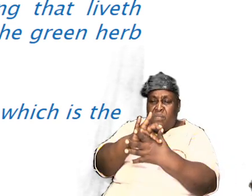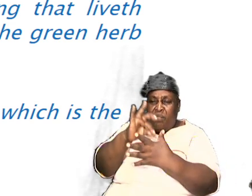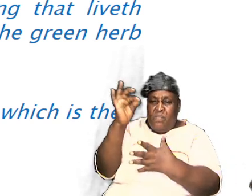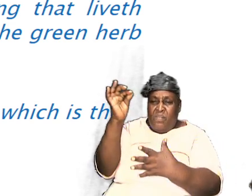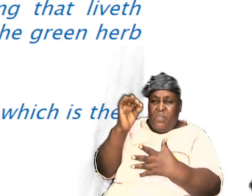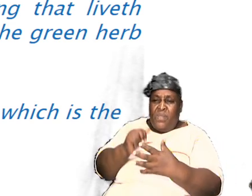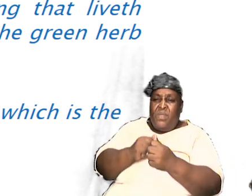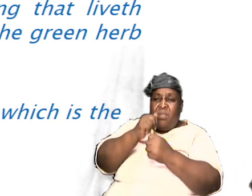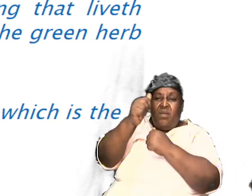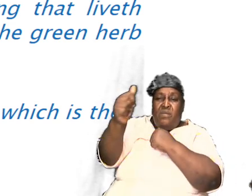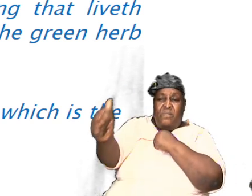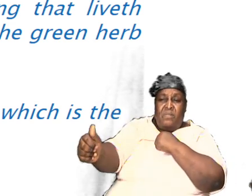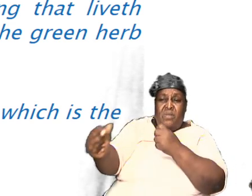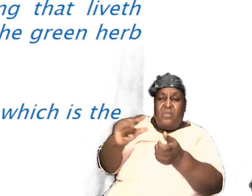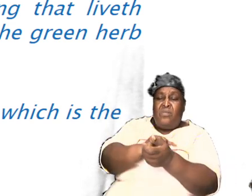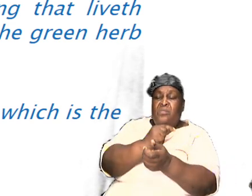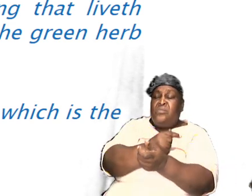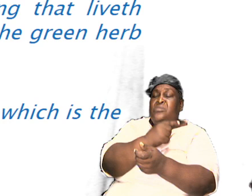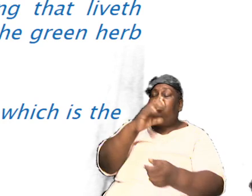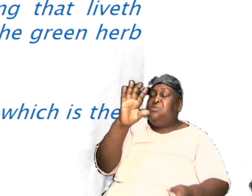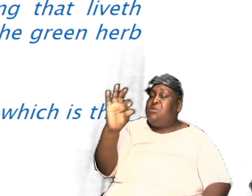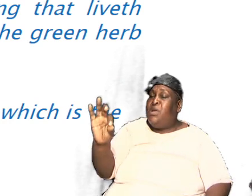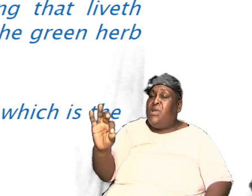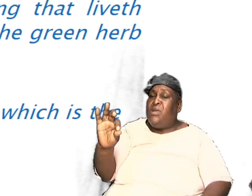Paul back at Genesis chapter 9,